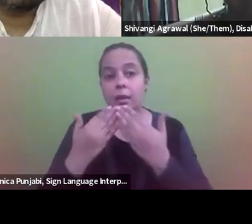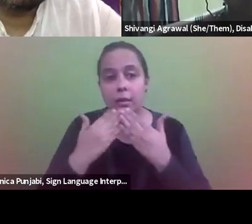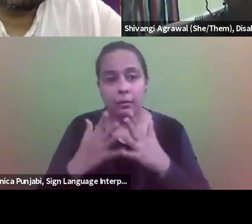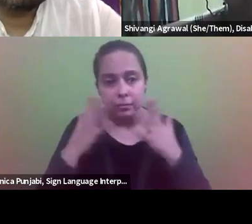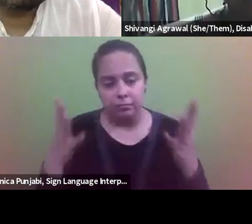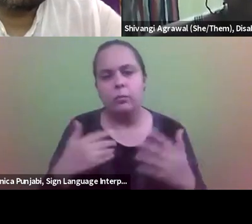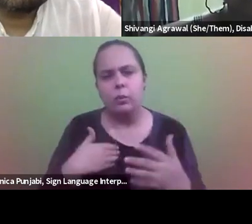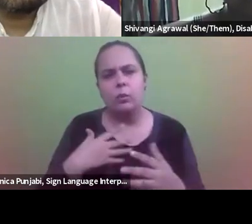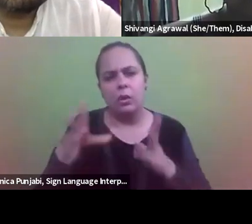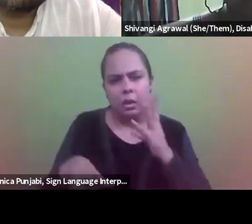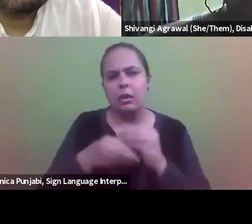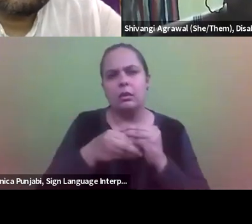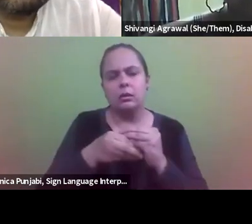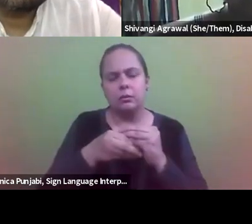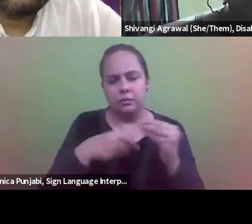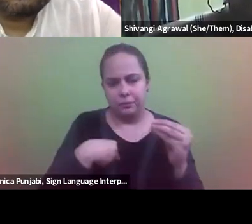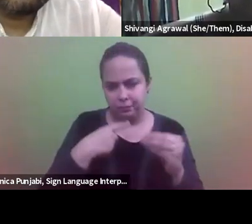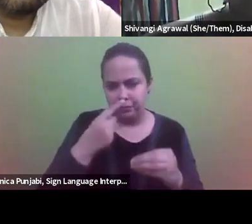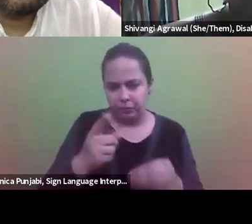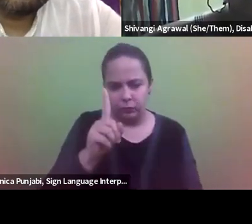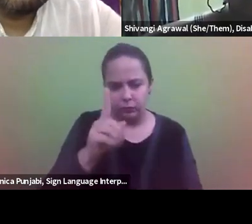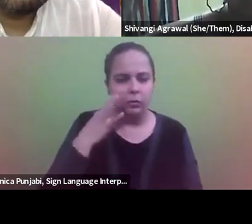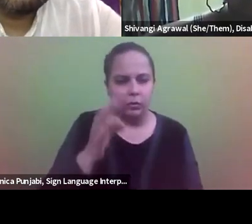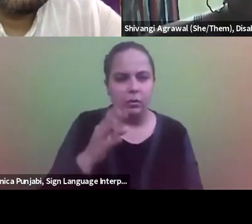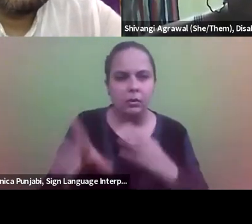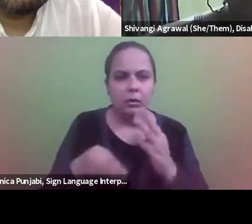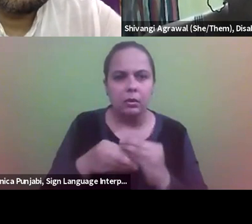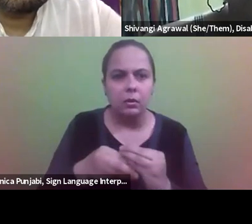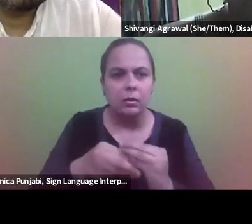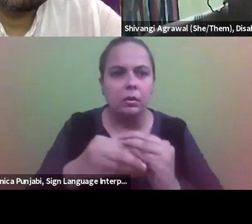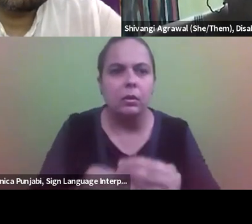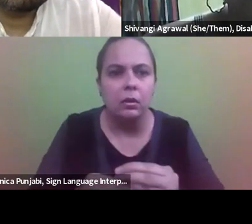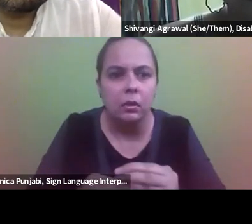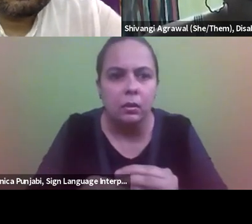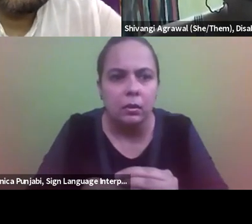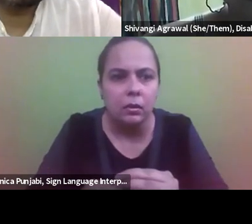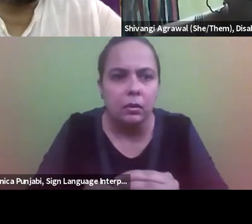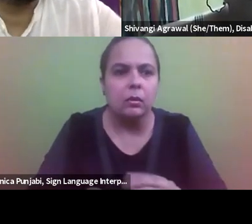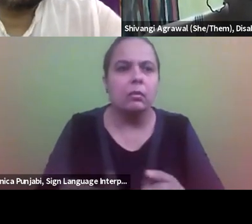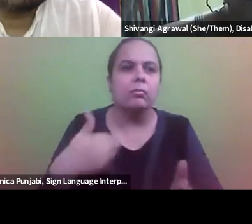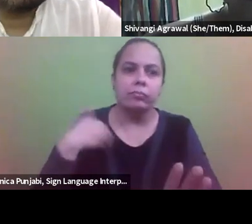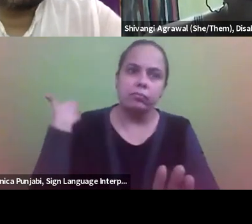one thing before I move forward. I do have learning disabilities, and for a longest time,